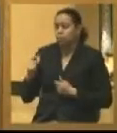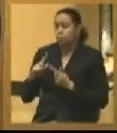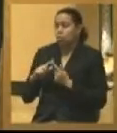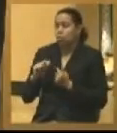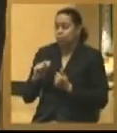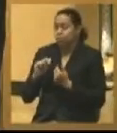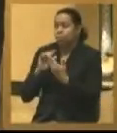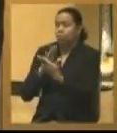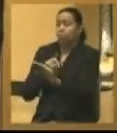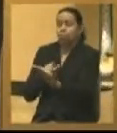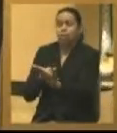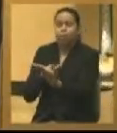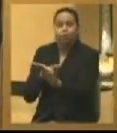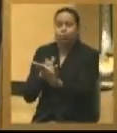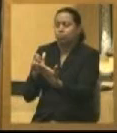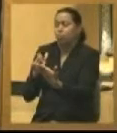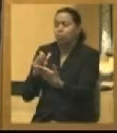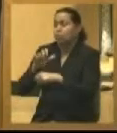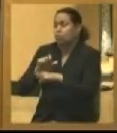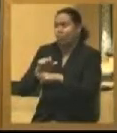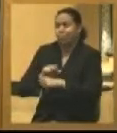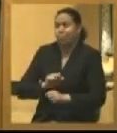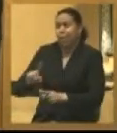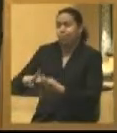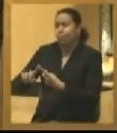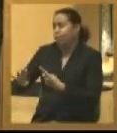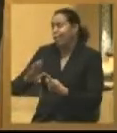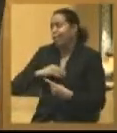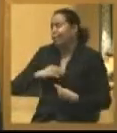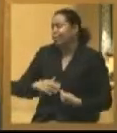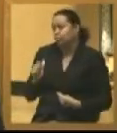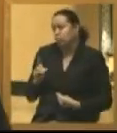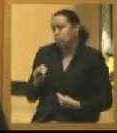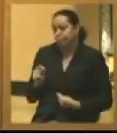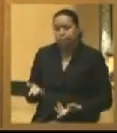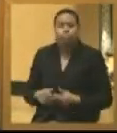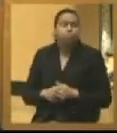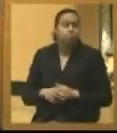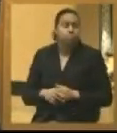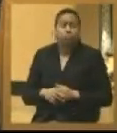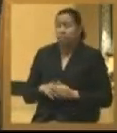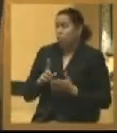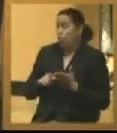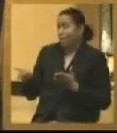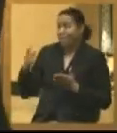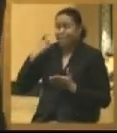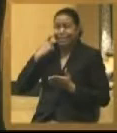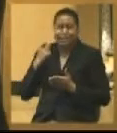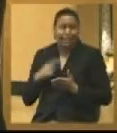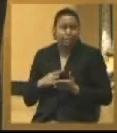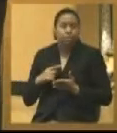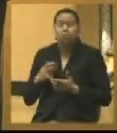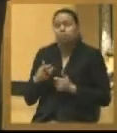McClellan's opposition to return slaves to their slave owners. Right. So in terms of the scenario the gentleman just asked, it's hard